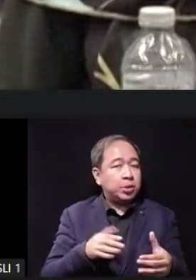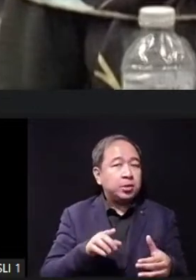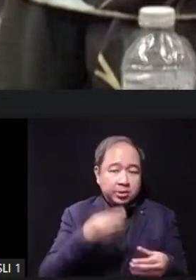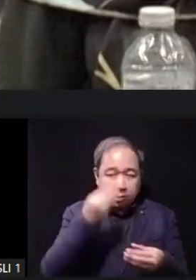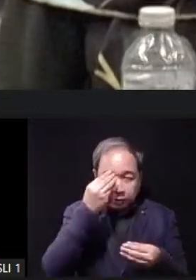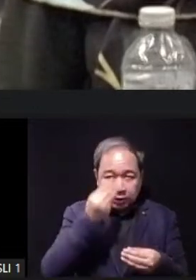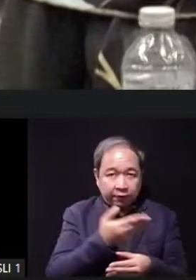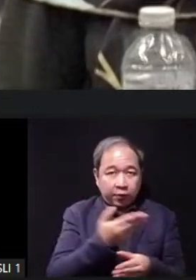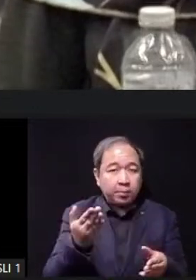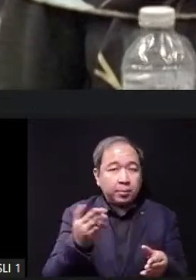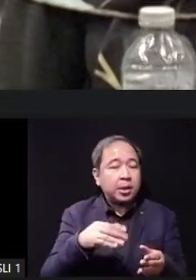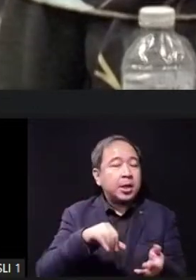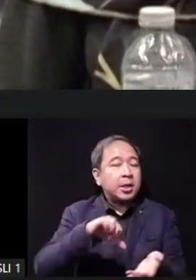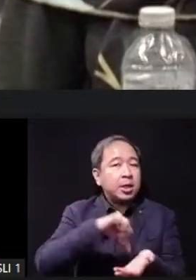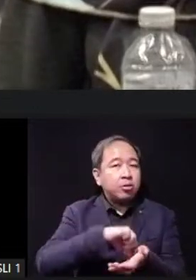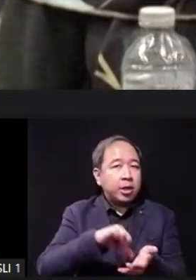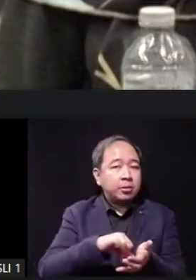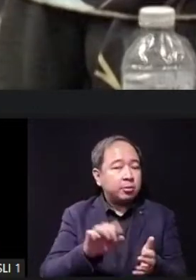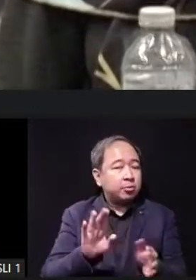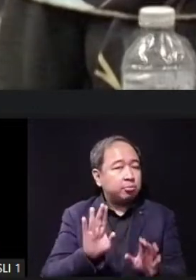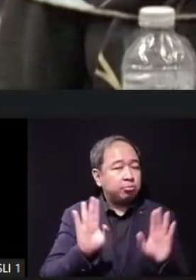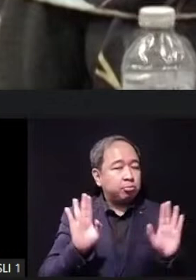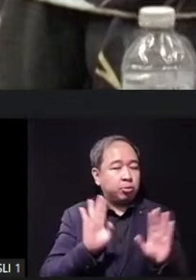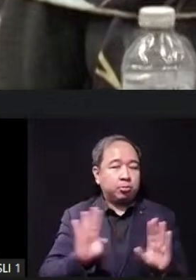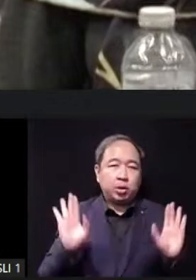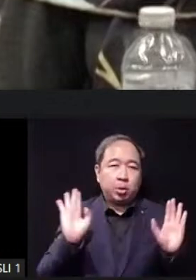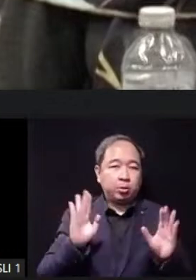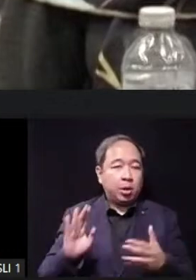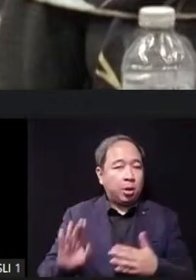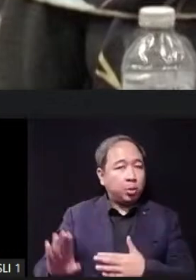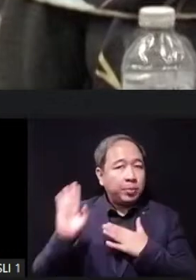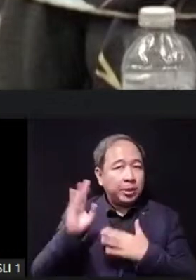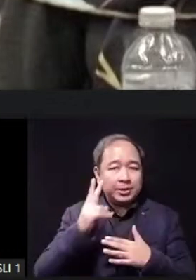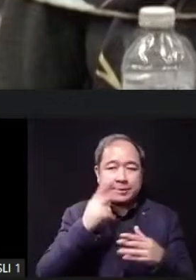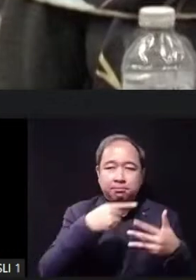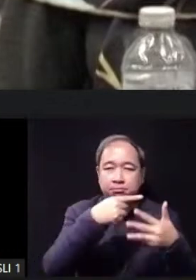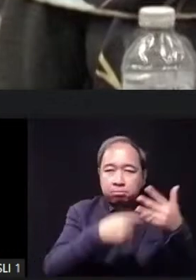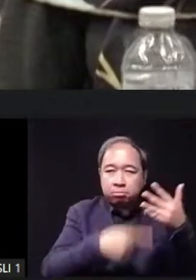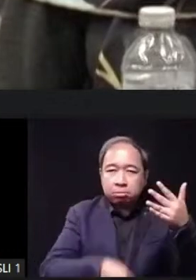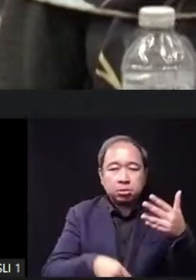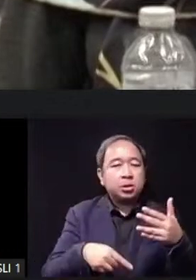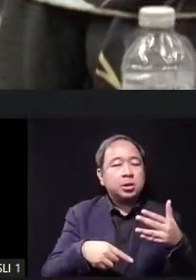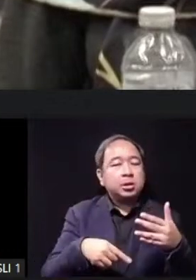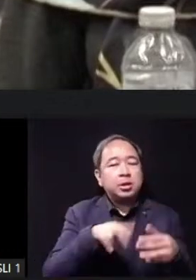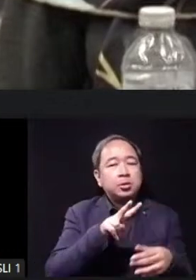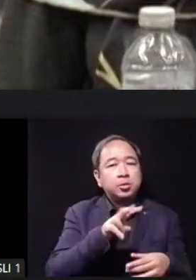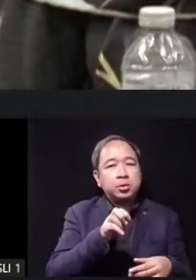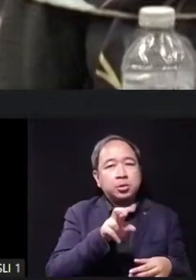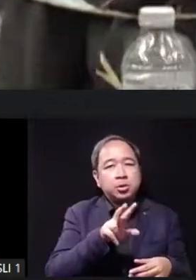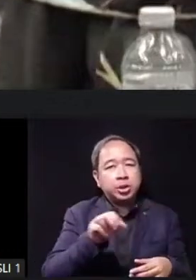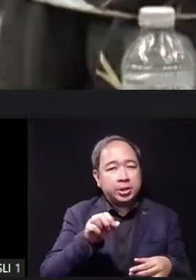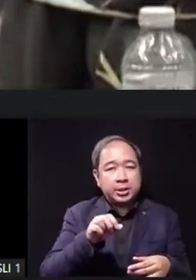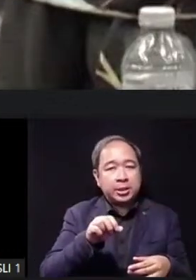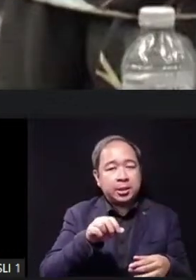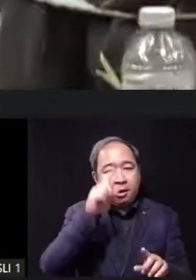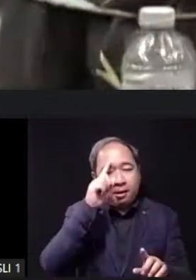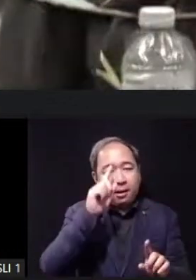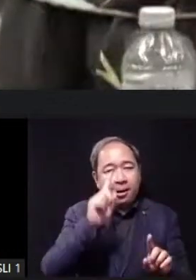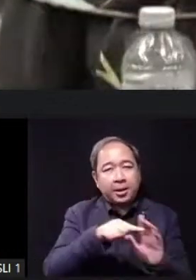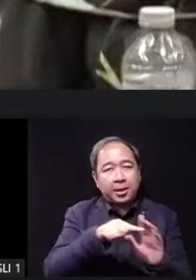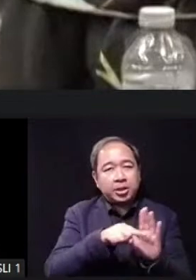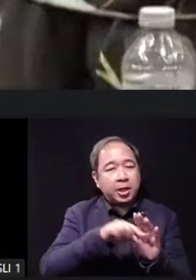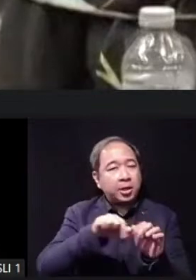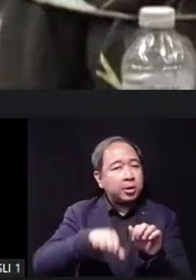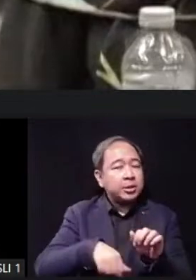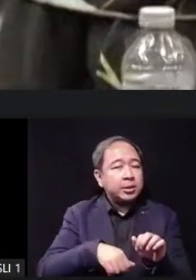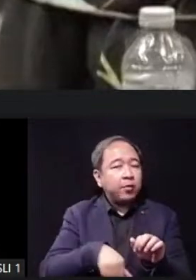that the Islamic Republic of Iran is not committed at all to those parts and elements of the 2030 Agenda for Sustainable Development which, in one